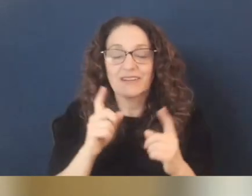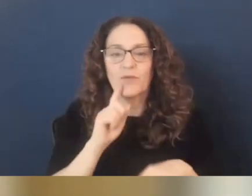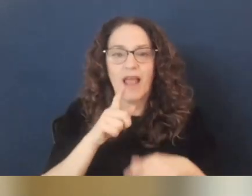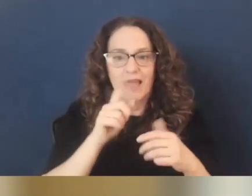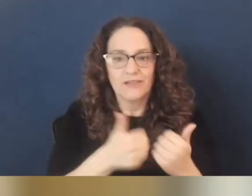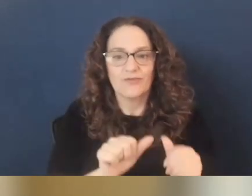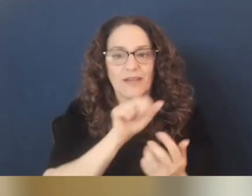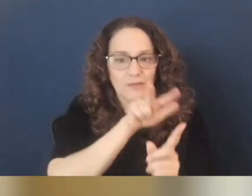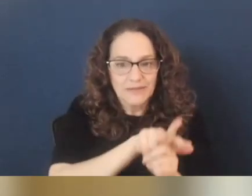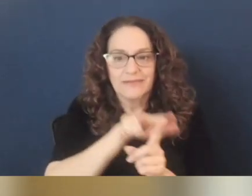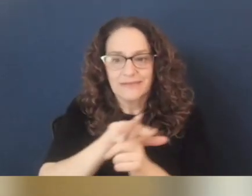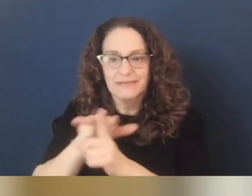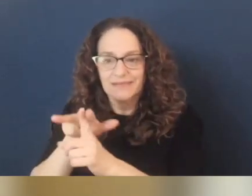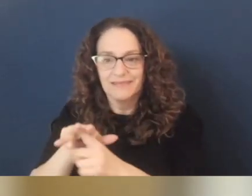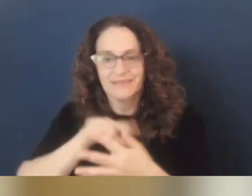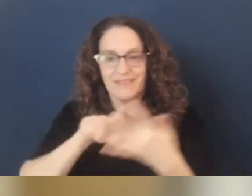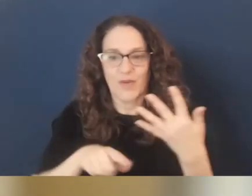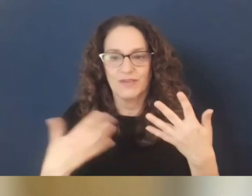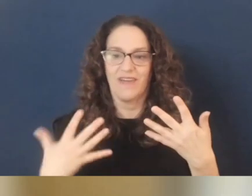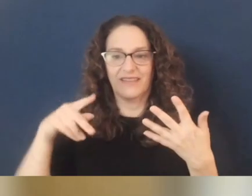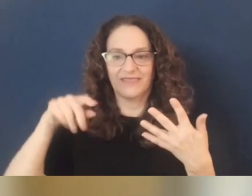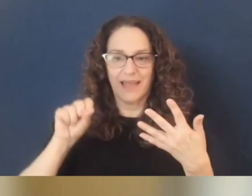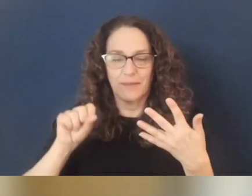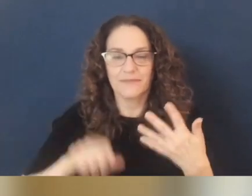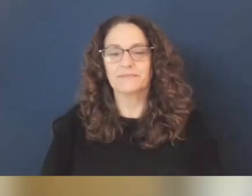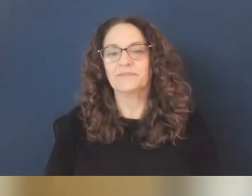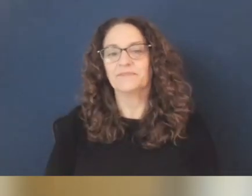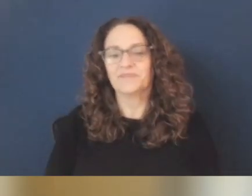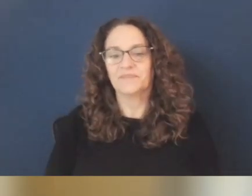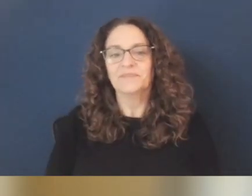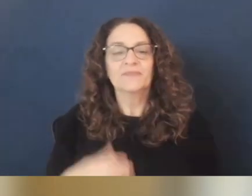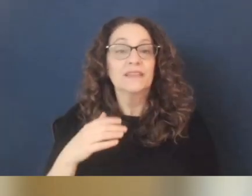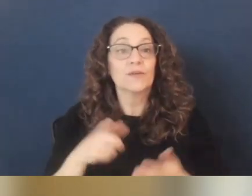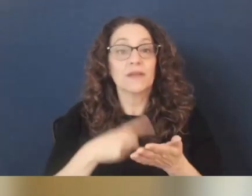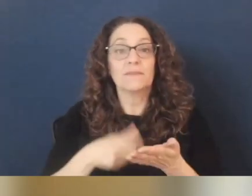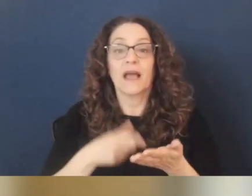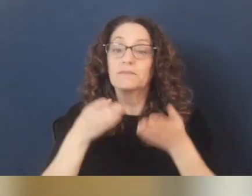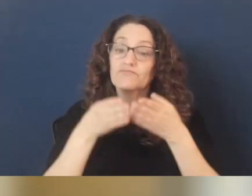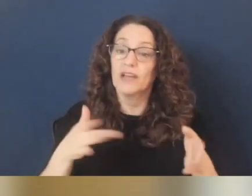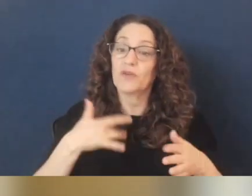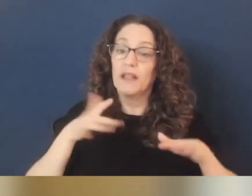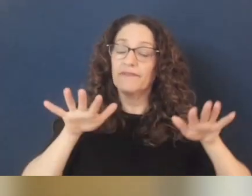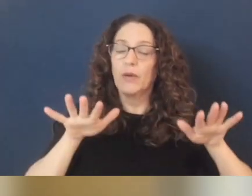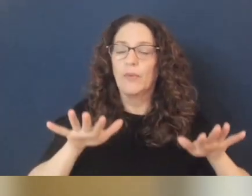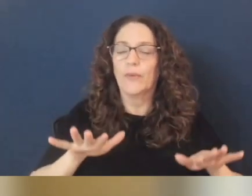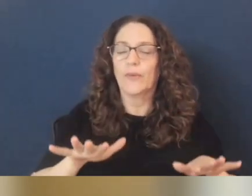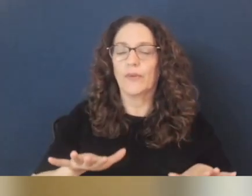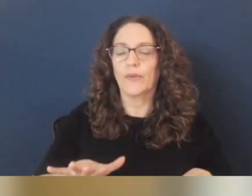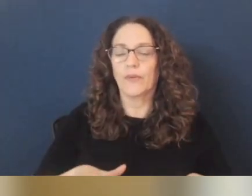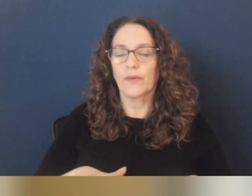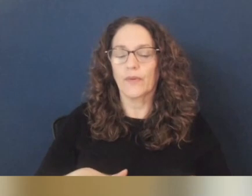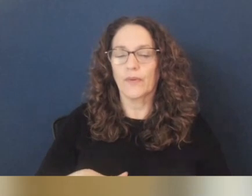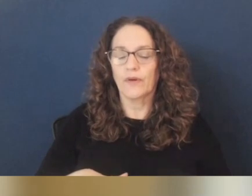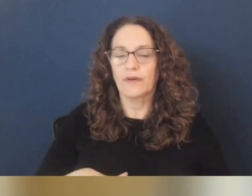often used them, you know, after there's a general settling in a retreat, but then there's a few, like two, or maybe